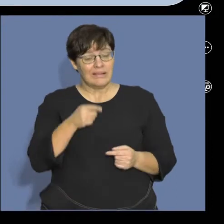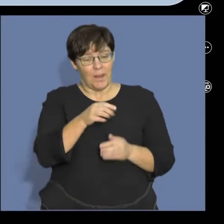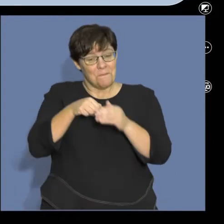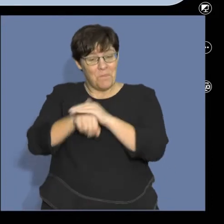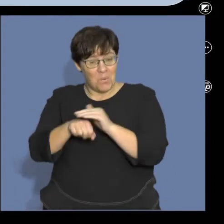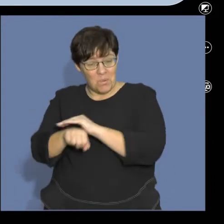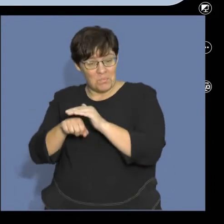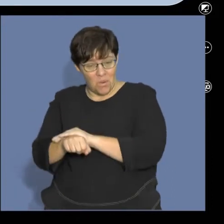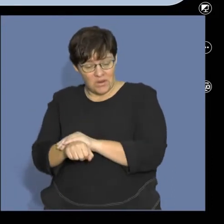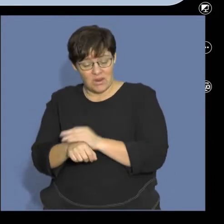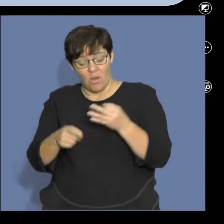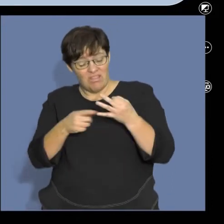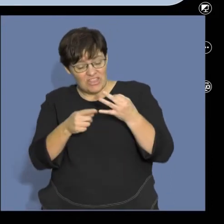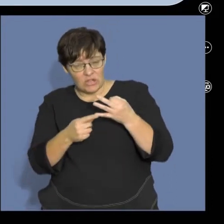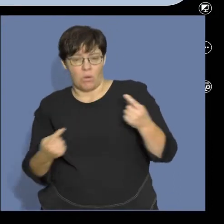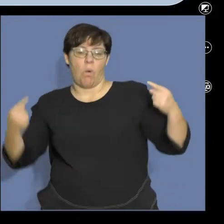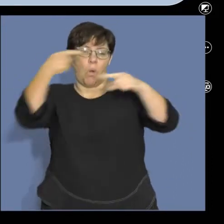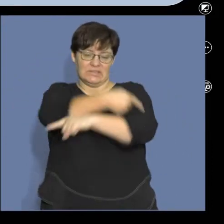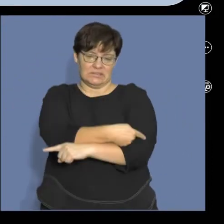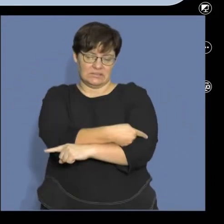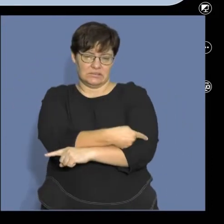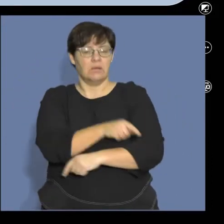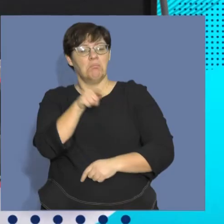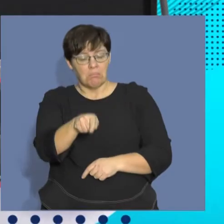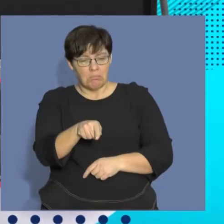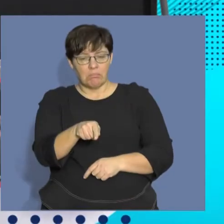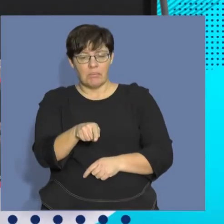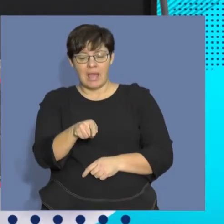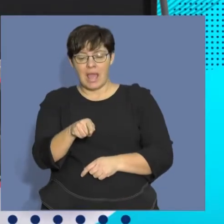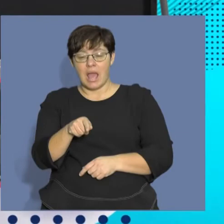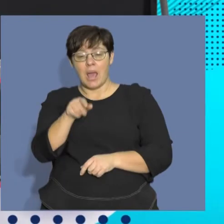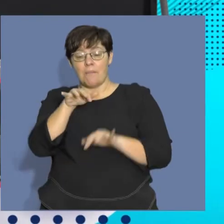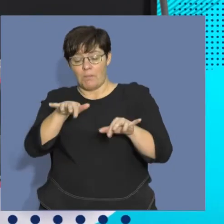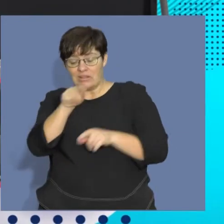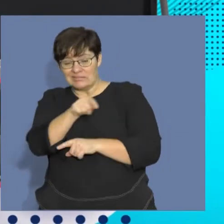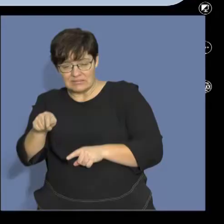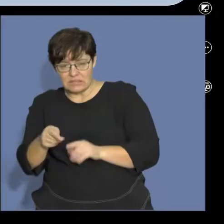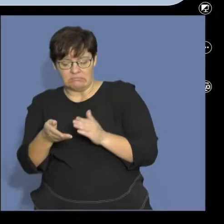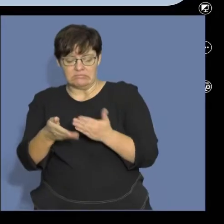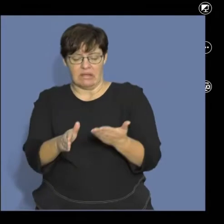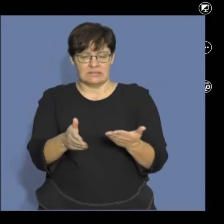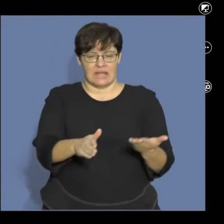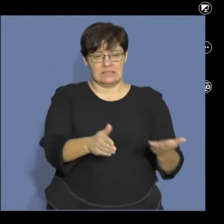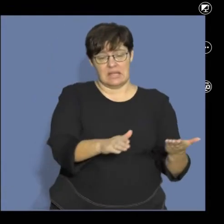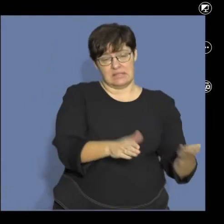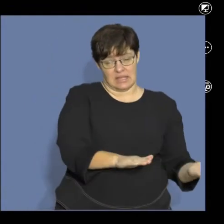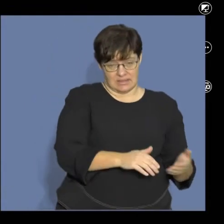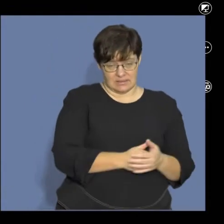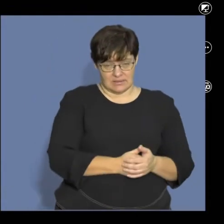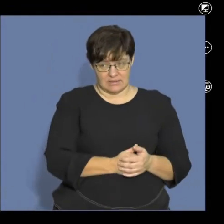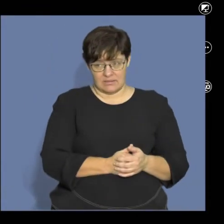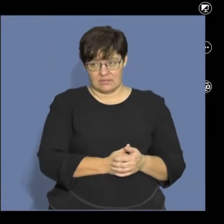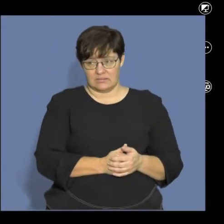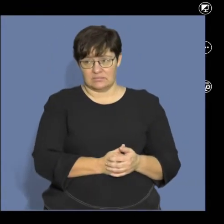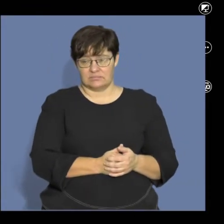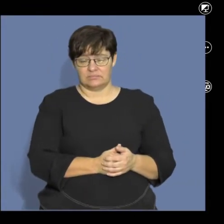is the opposite of natality, which is mortality. Do you know what that